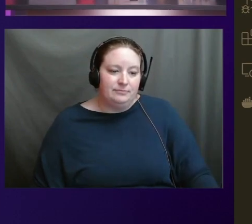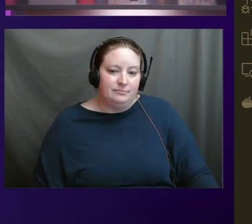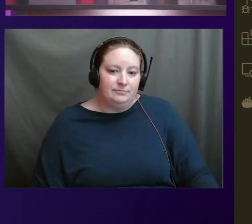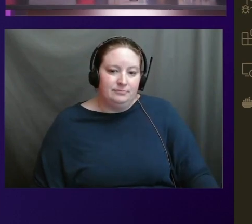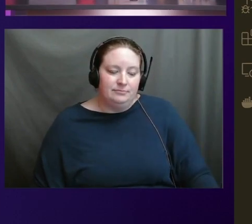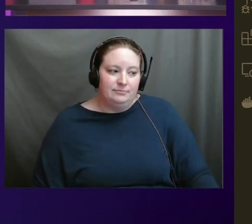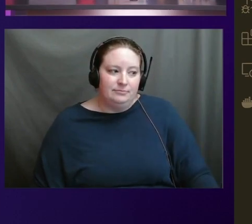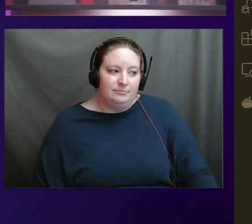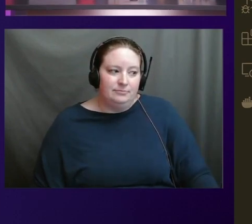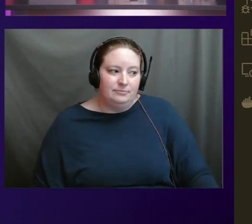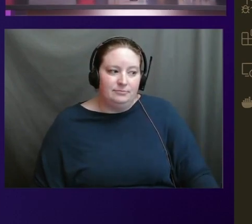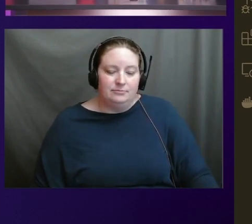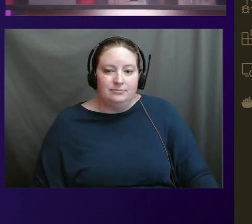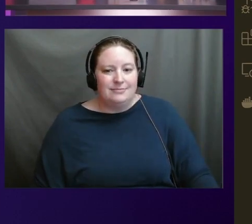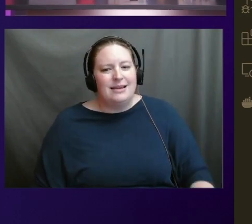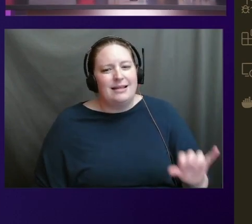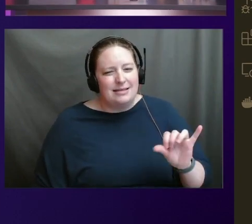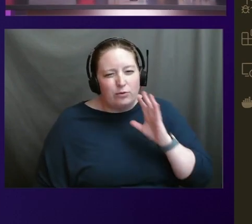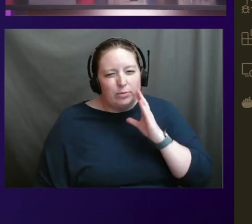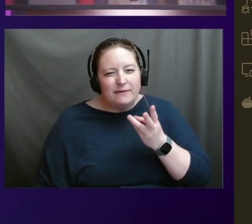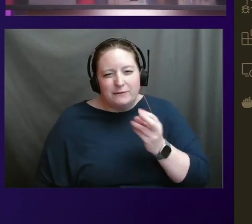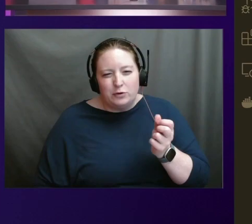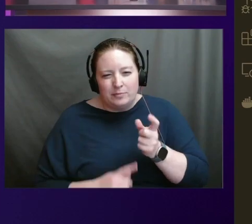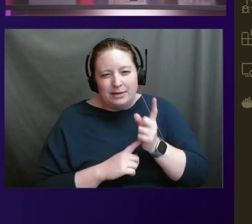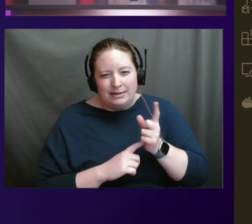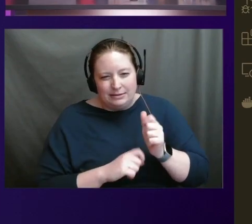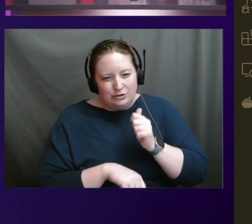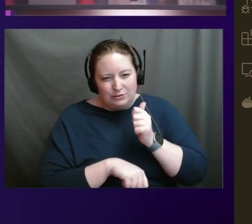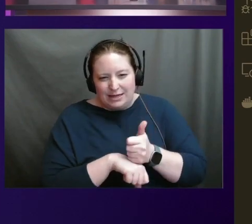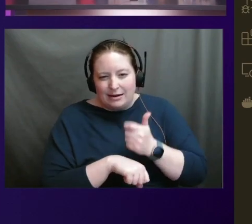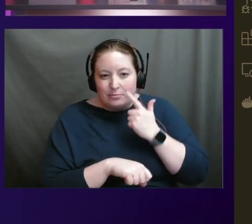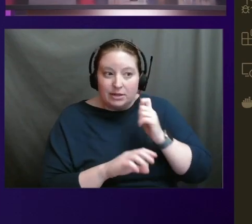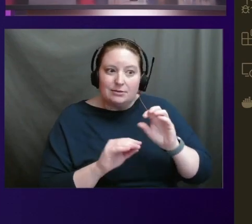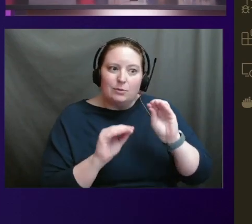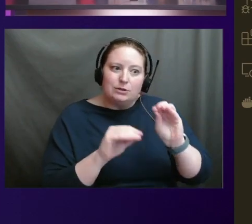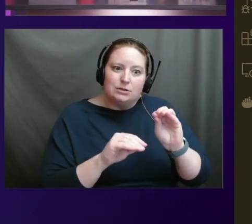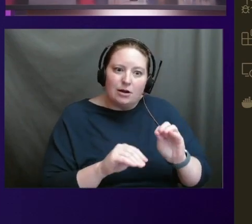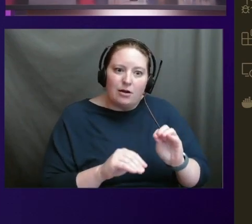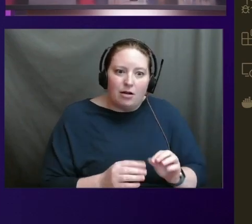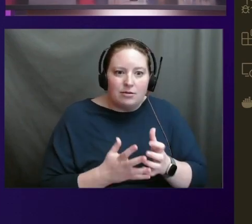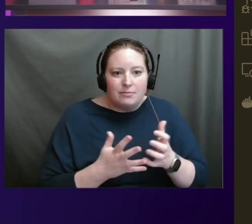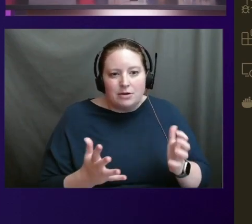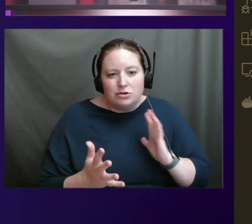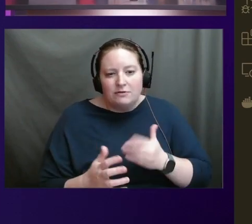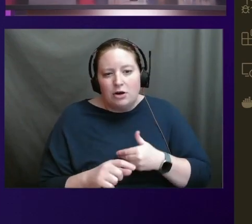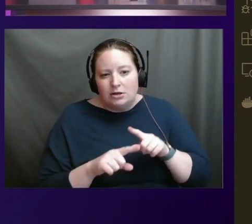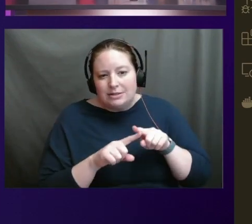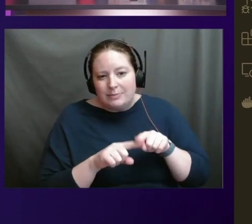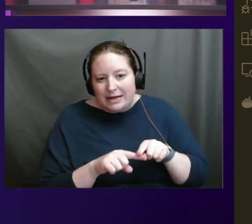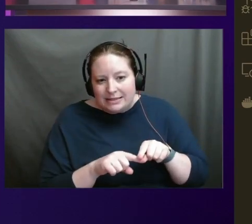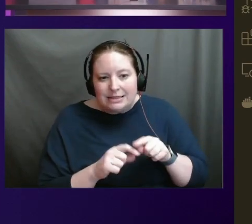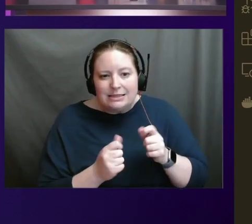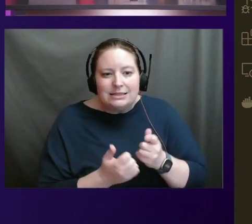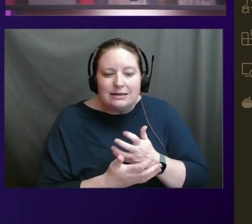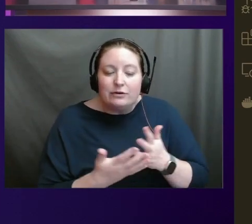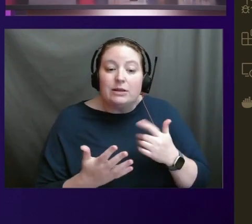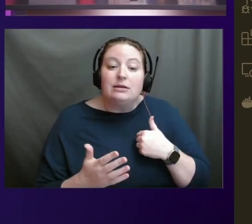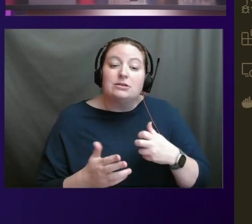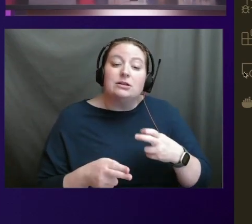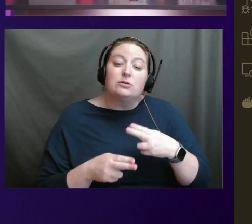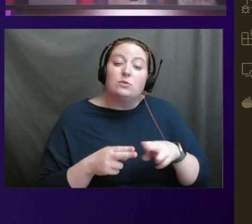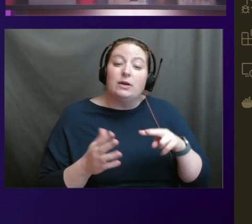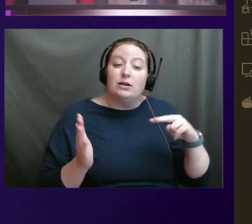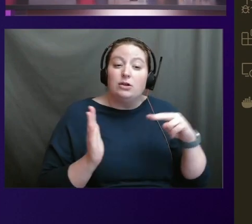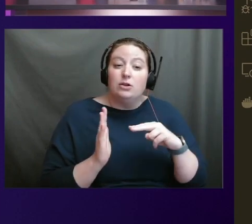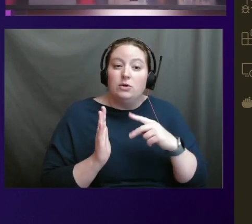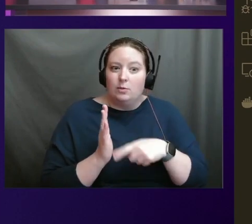All right, so that's going to take a few minutes to set up because it's also going to install a bunch of our dependencies and whatnot. But let's take a quick look at what was